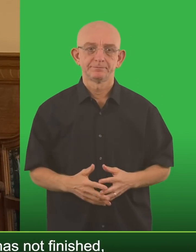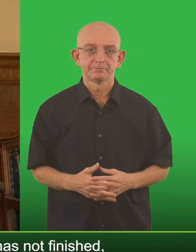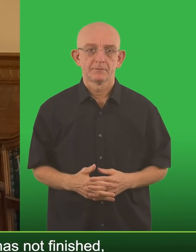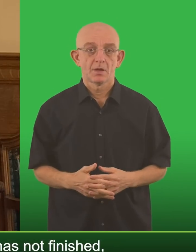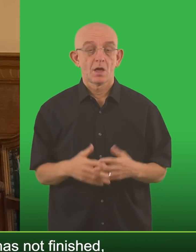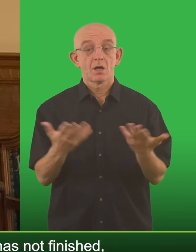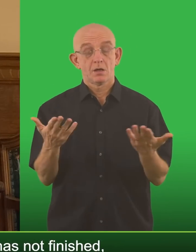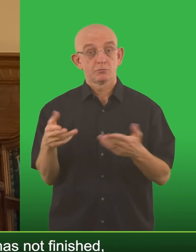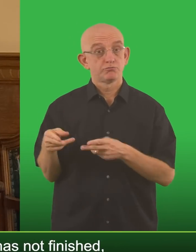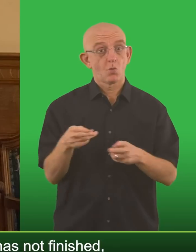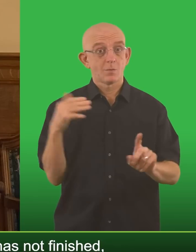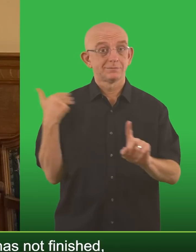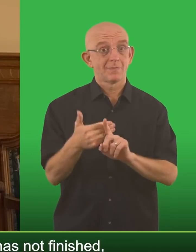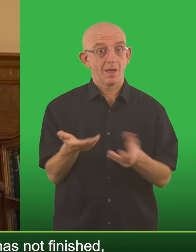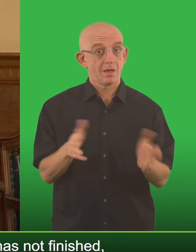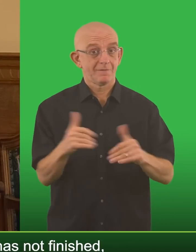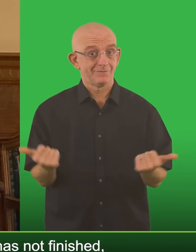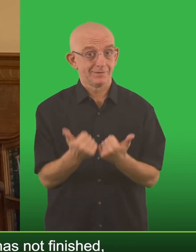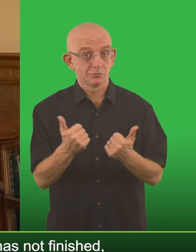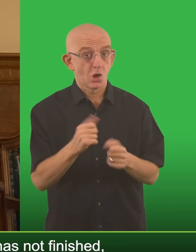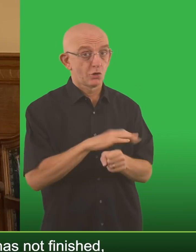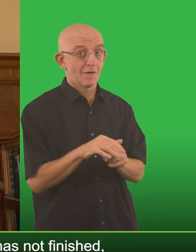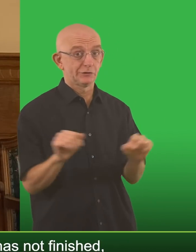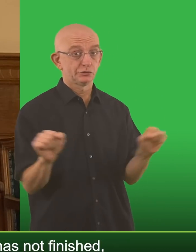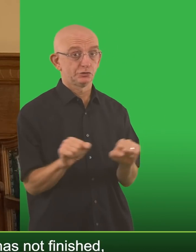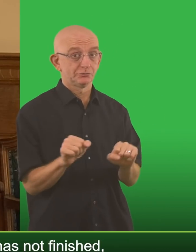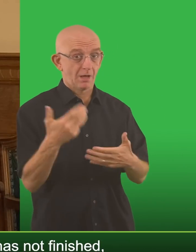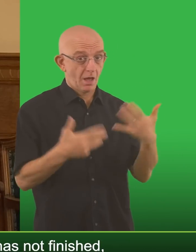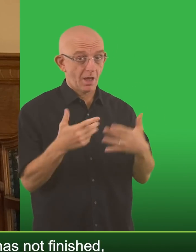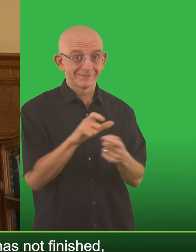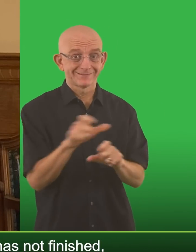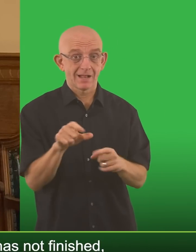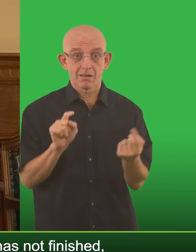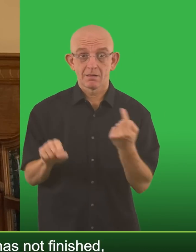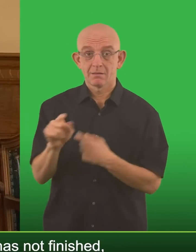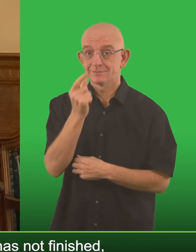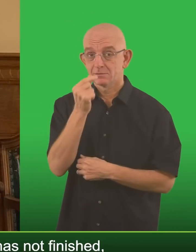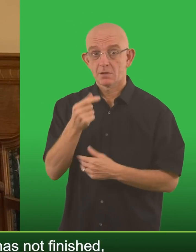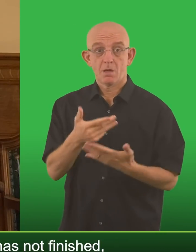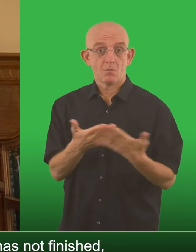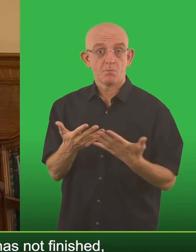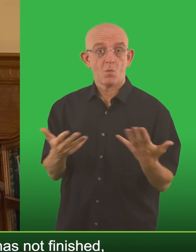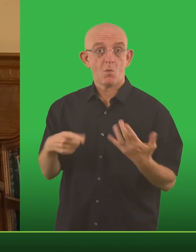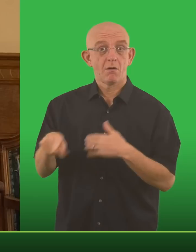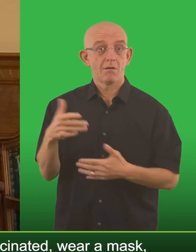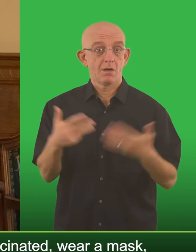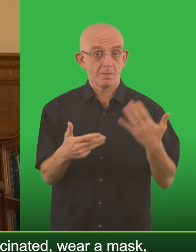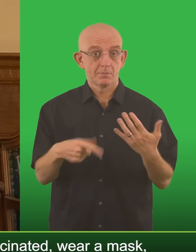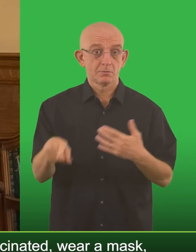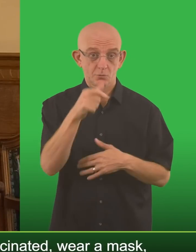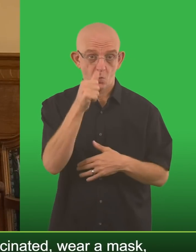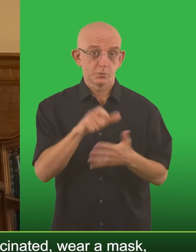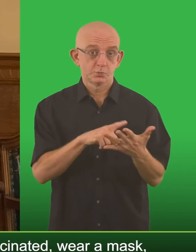to come. So all up, roadmap finished, COVID has not finished, it is still harming people, it carries the potential to harm people. You